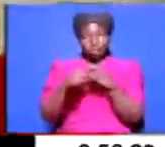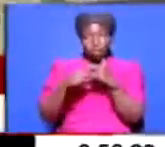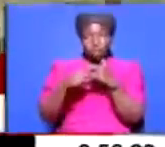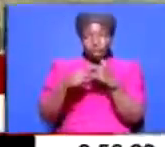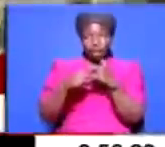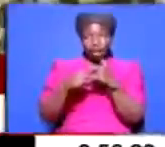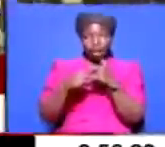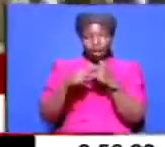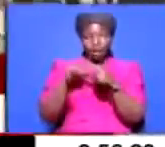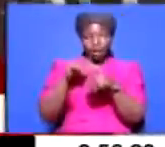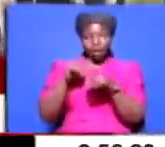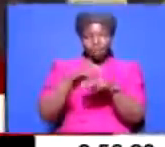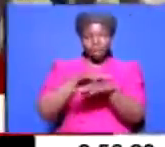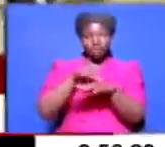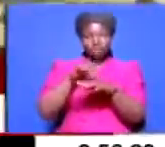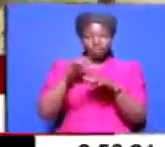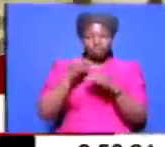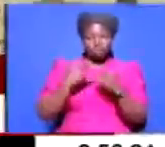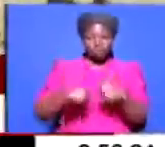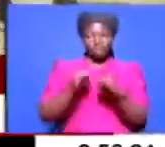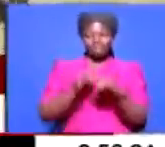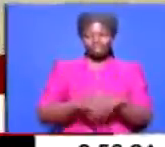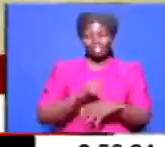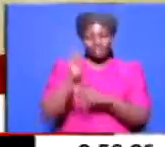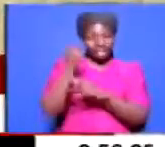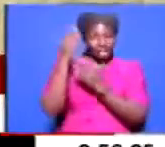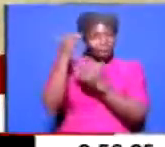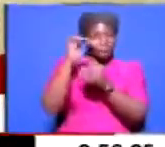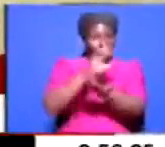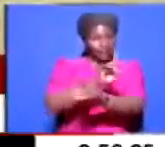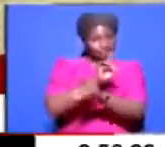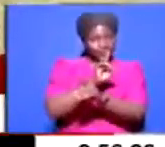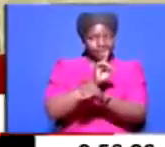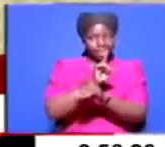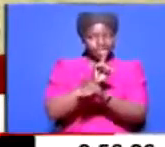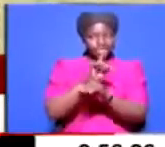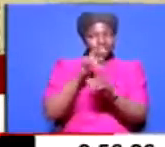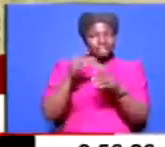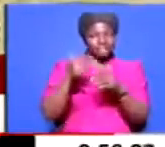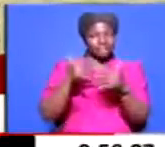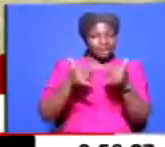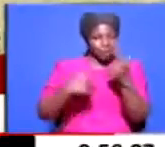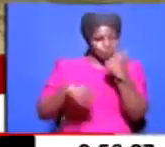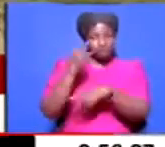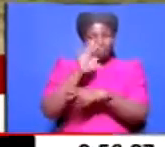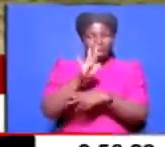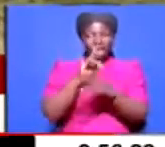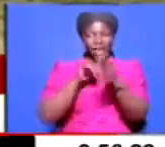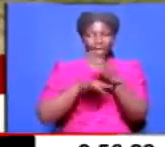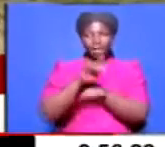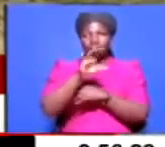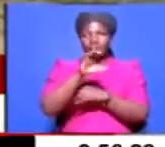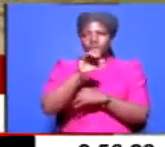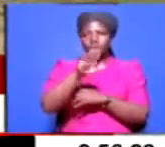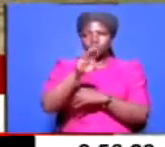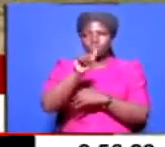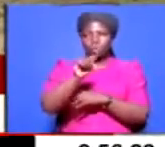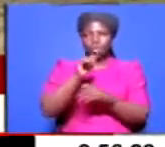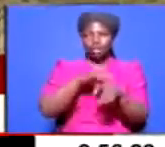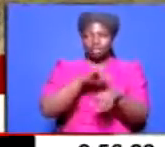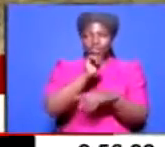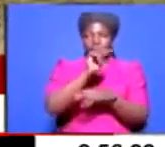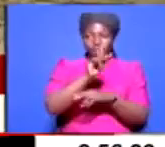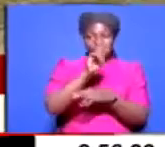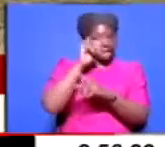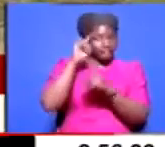Kenya is optimistic of defending the overall title at the World Under 20 Championship in Colombia, as AK plans to send sprinters